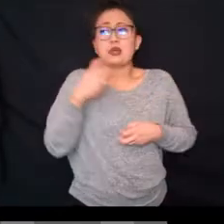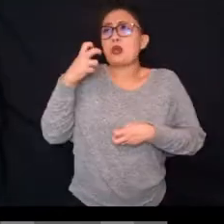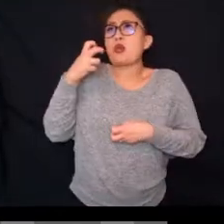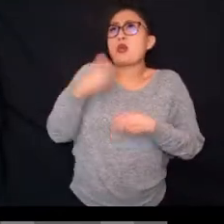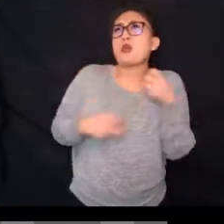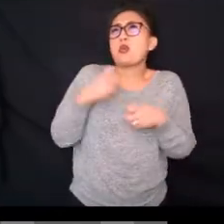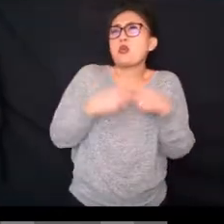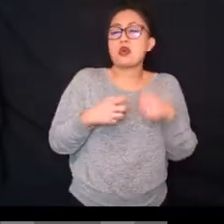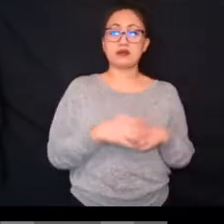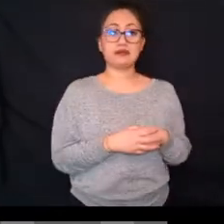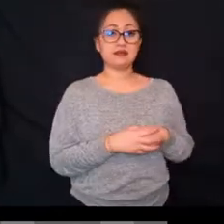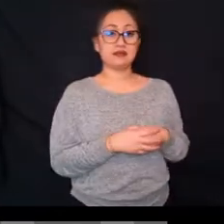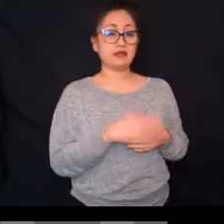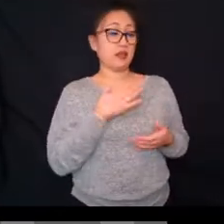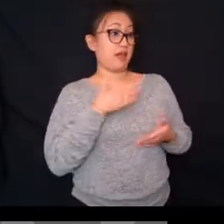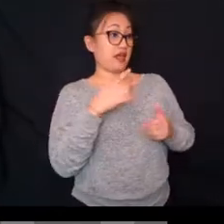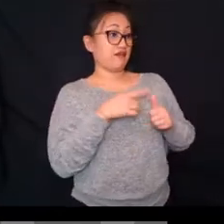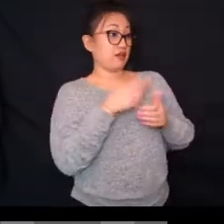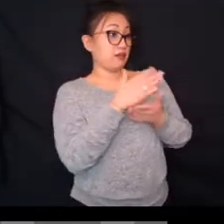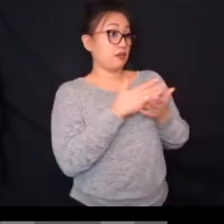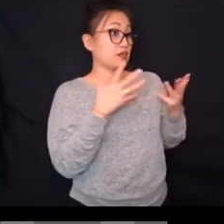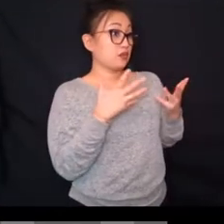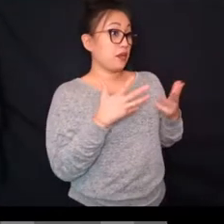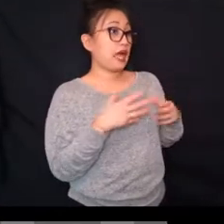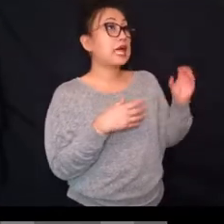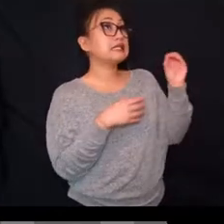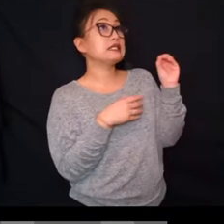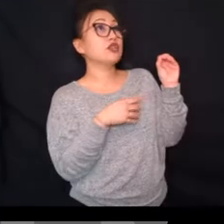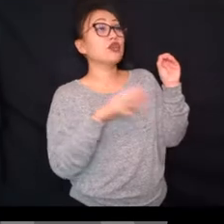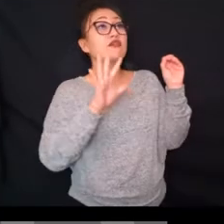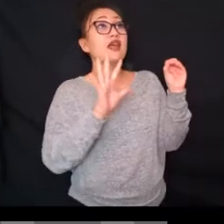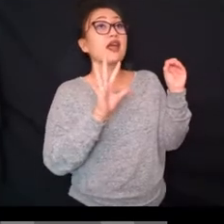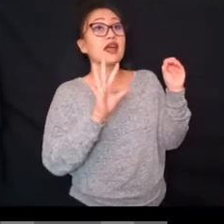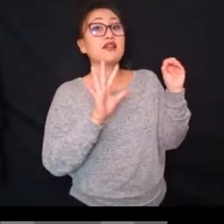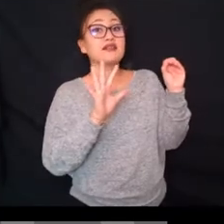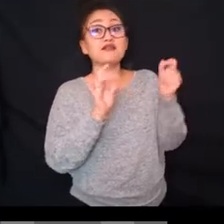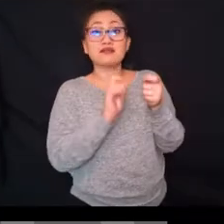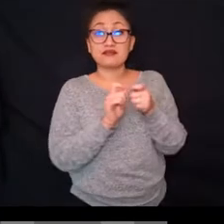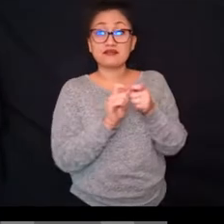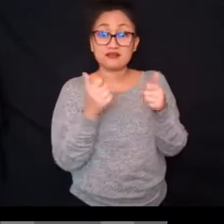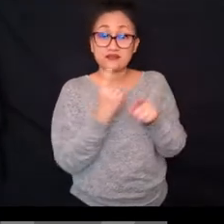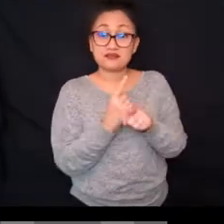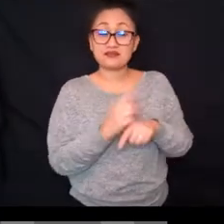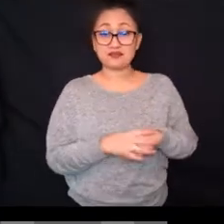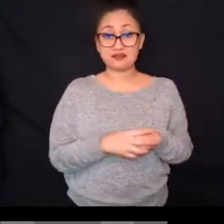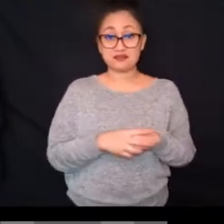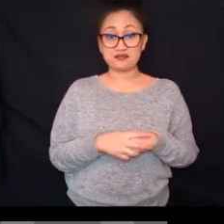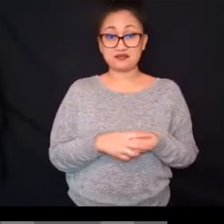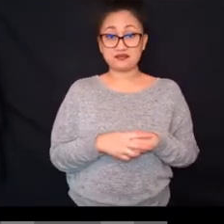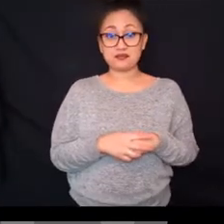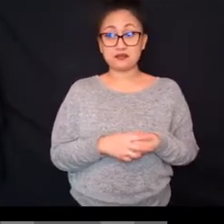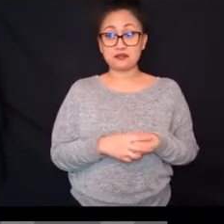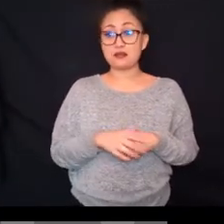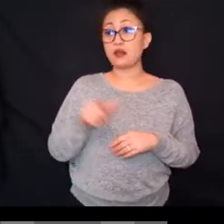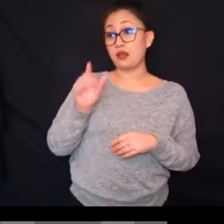0. 5. My other part? 5. You're exactly right. Hard.